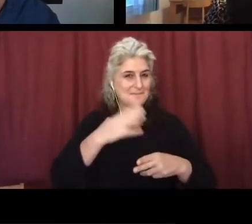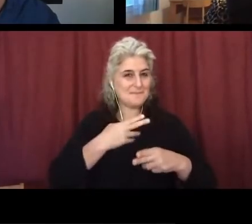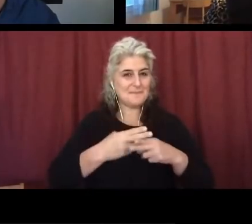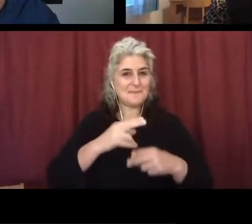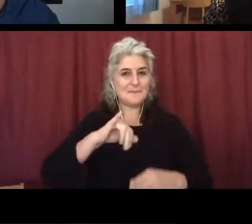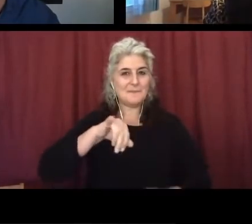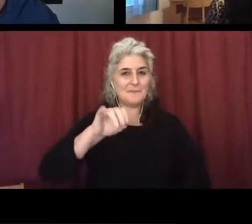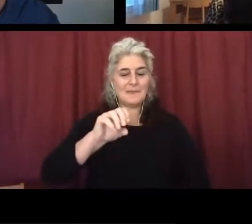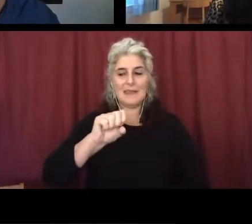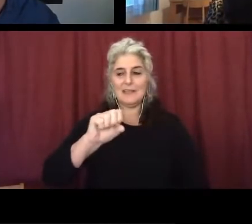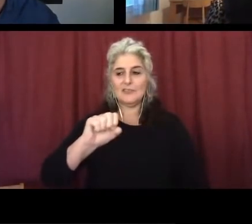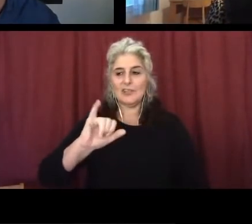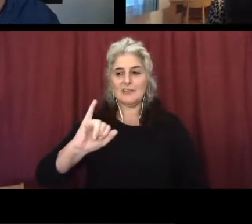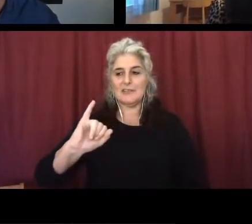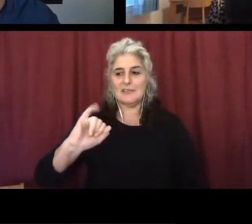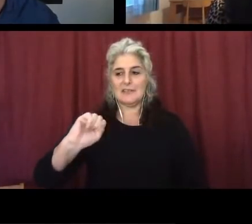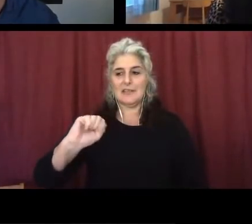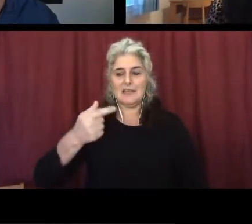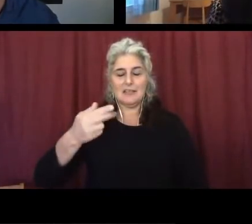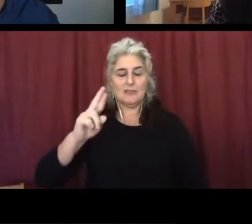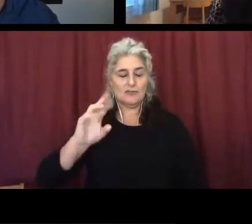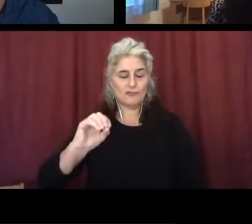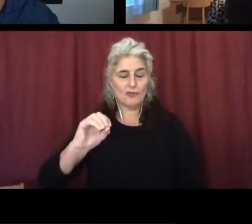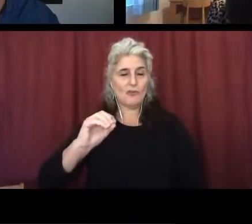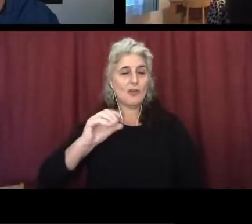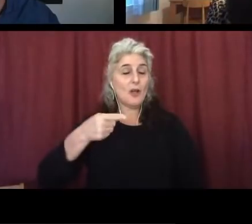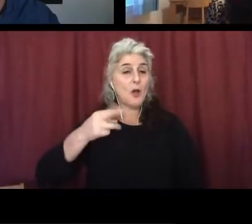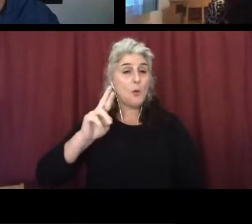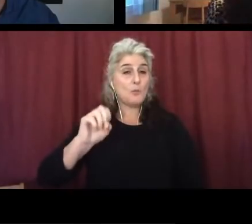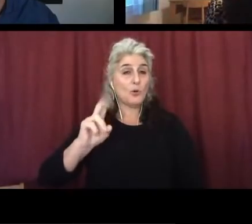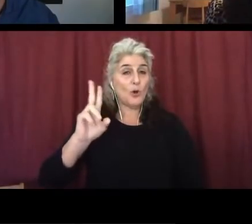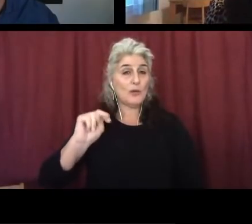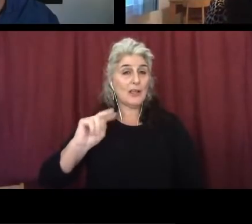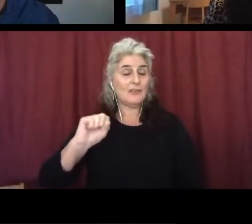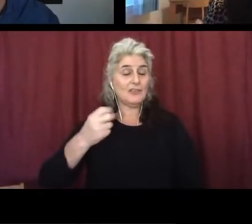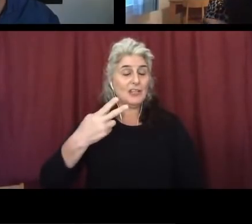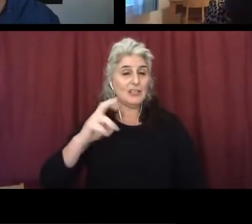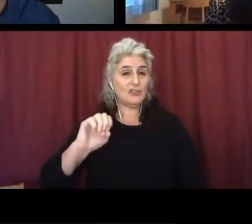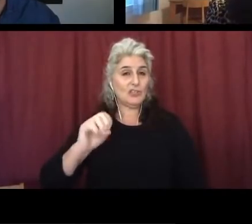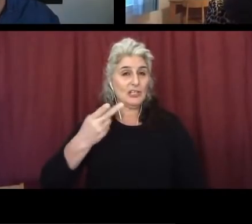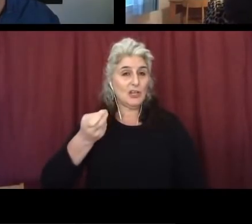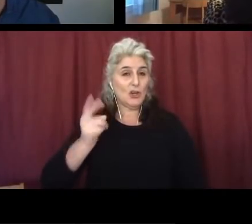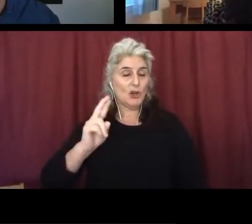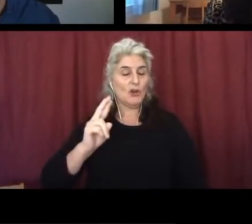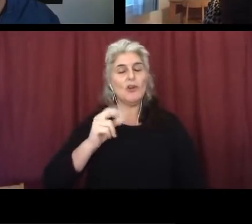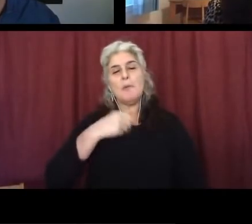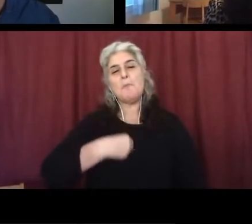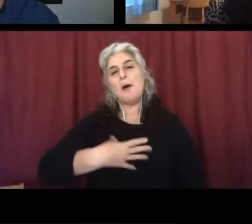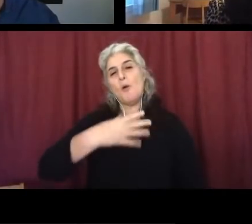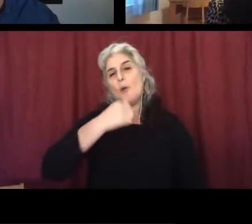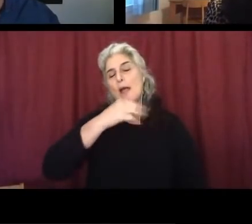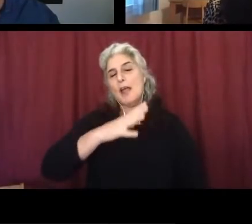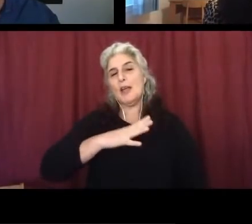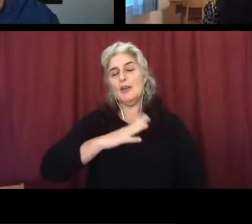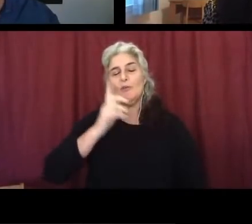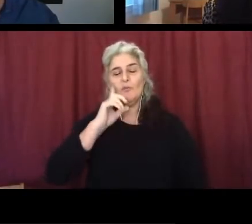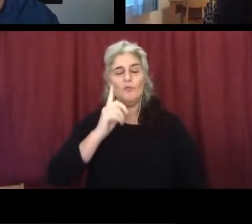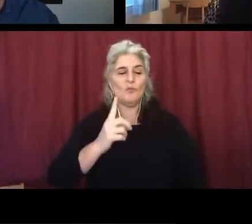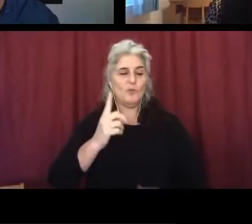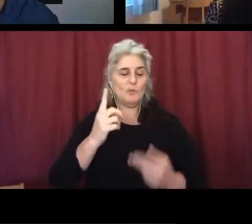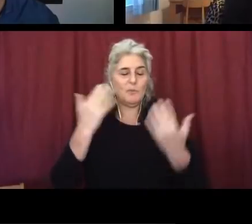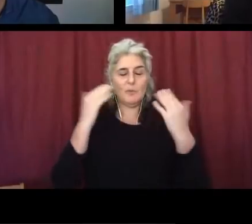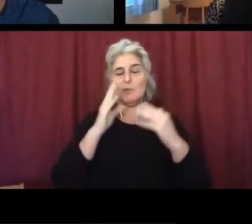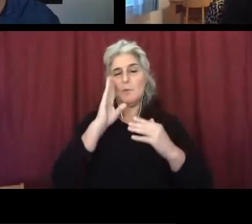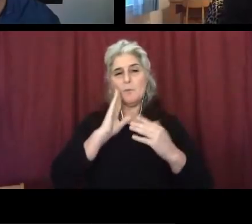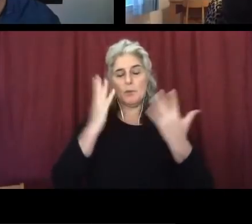Isgrow. My pronouns are she, her, and hers. I'm a white woman with shoulder-length brown hair, wearing a leopard print blouse, and